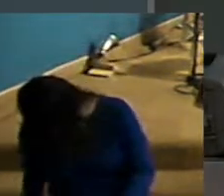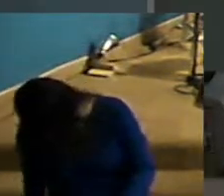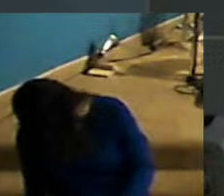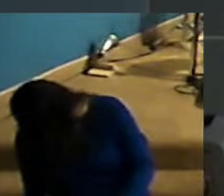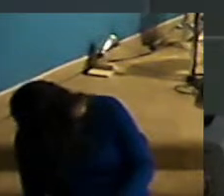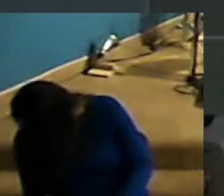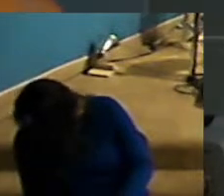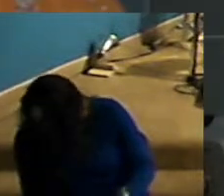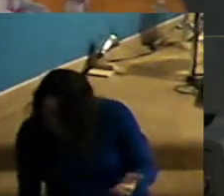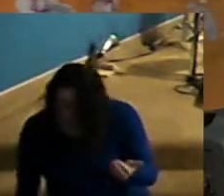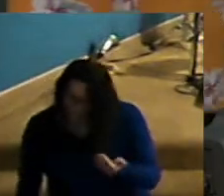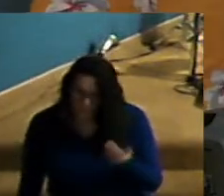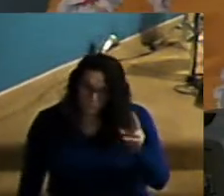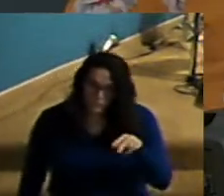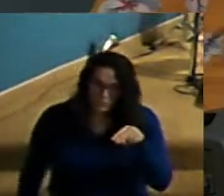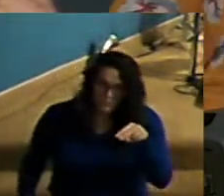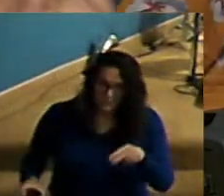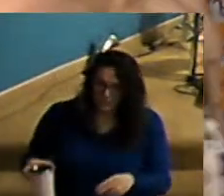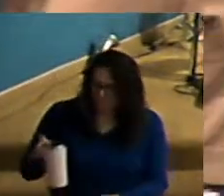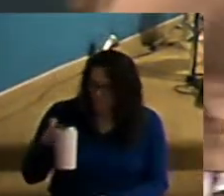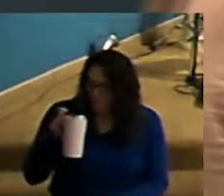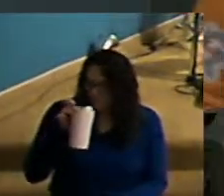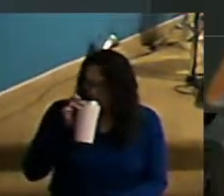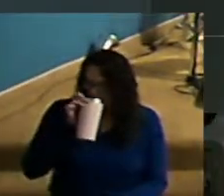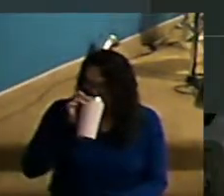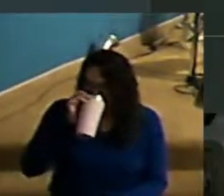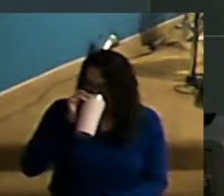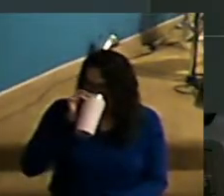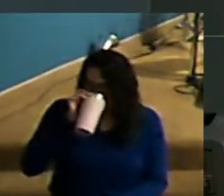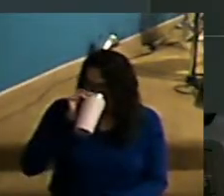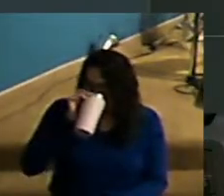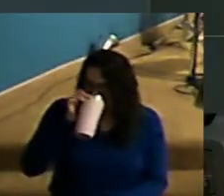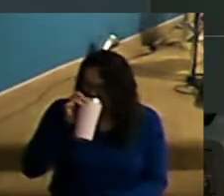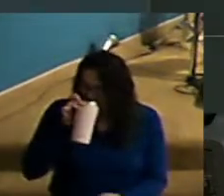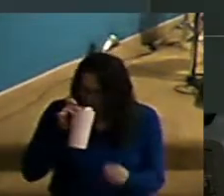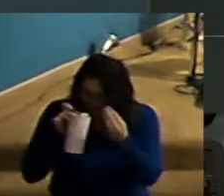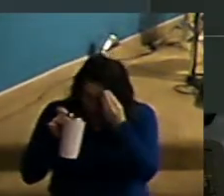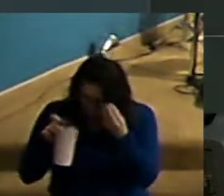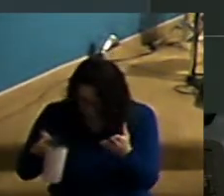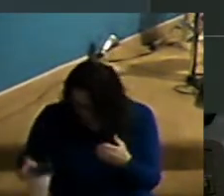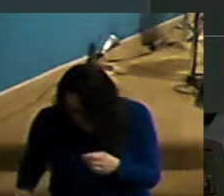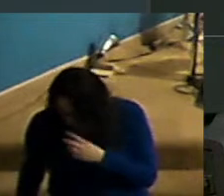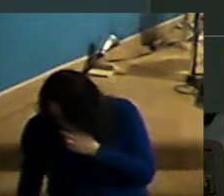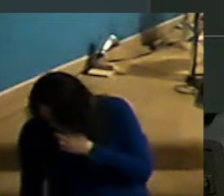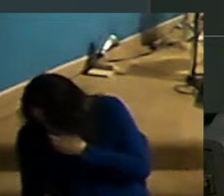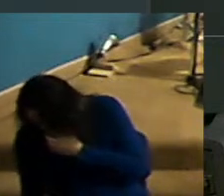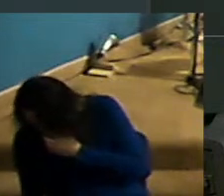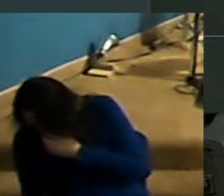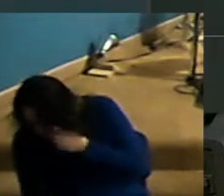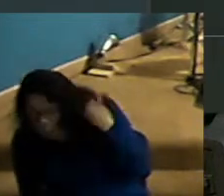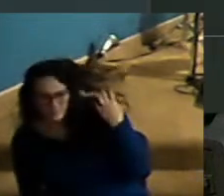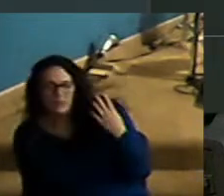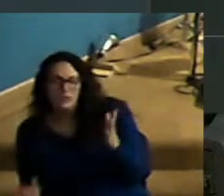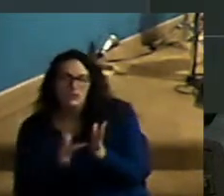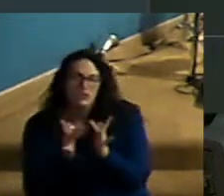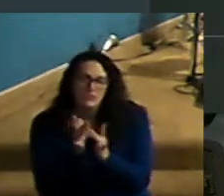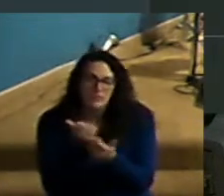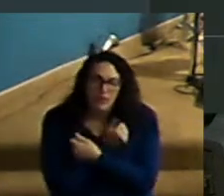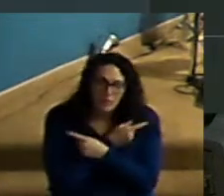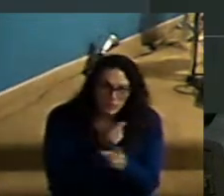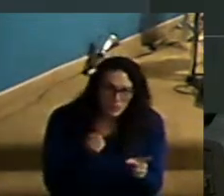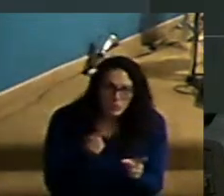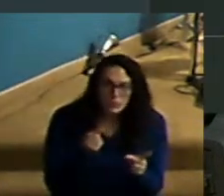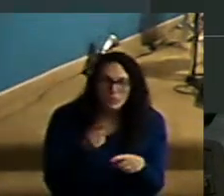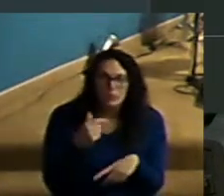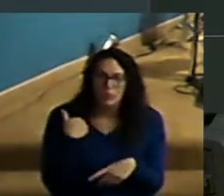I invite you to stand, and I want to let you know that Jesus loves you. We love you too. I'm going to stay up